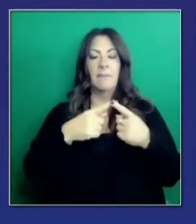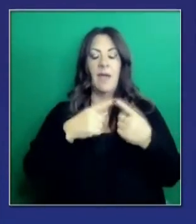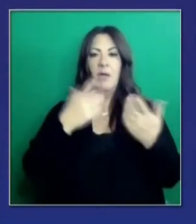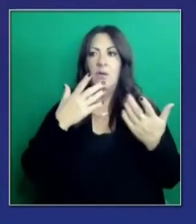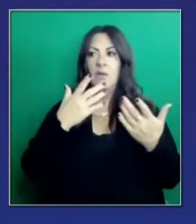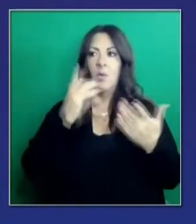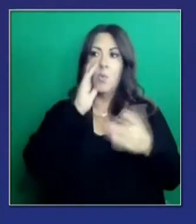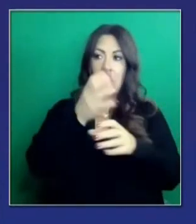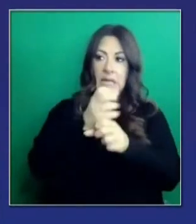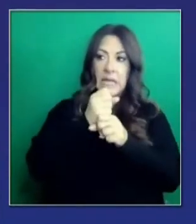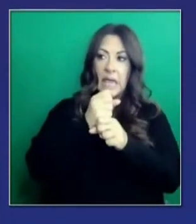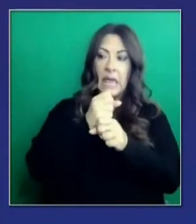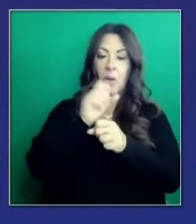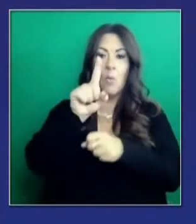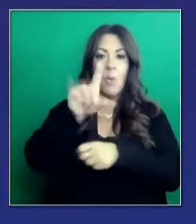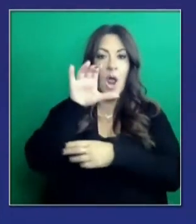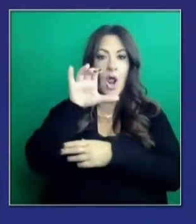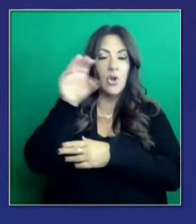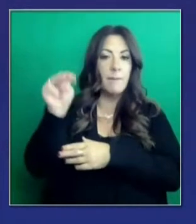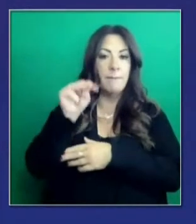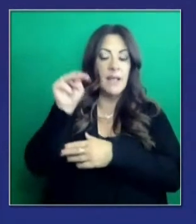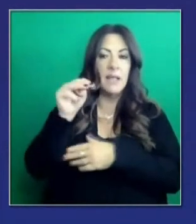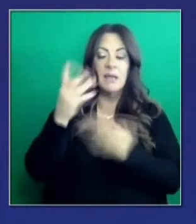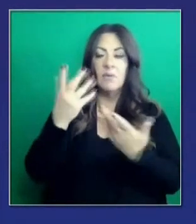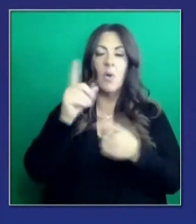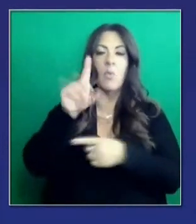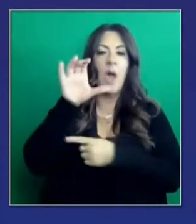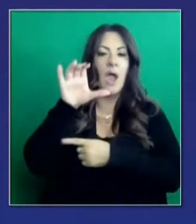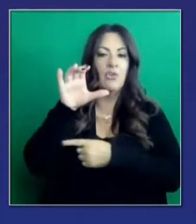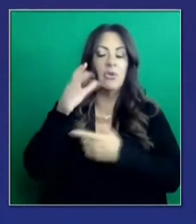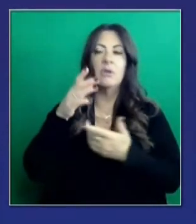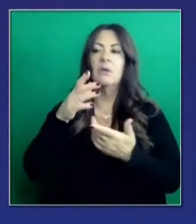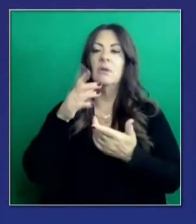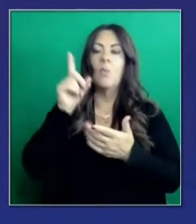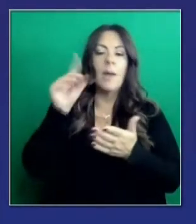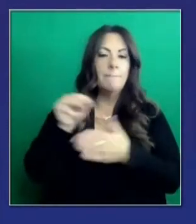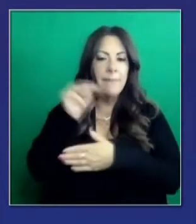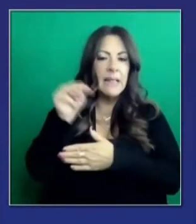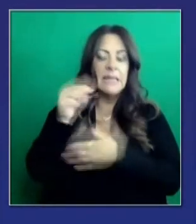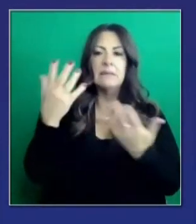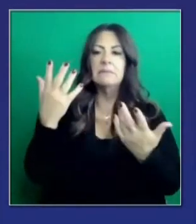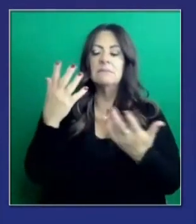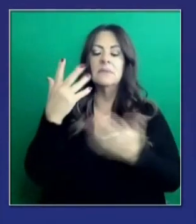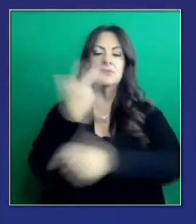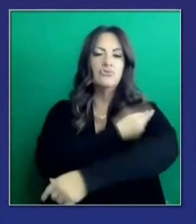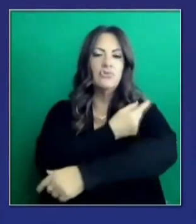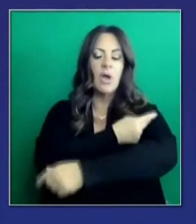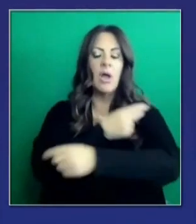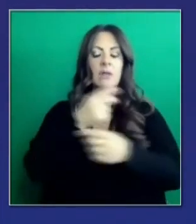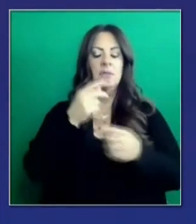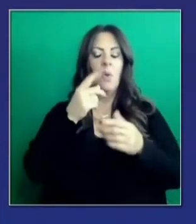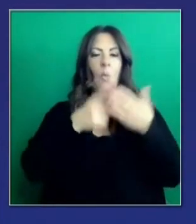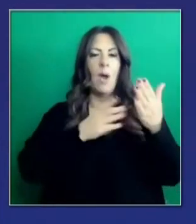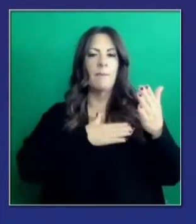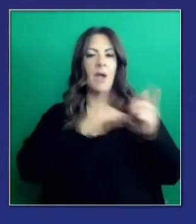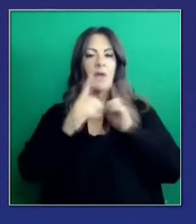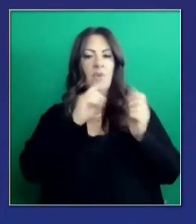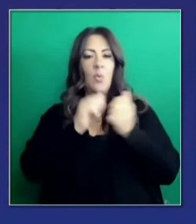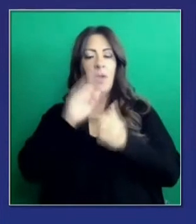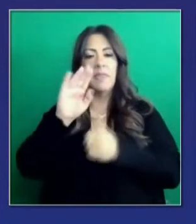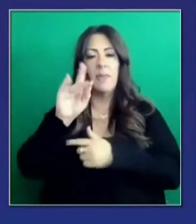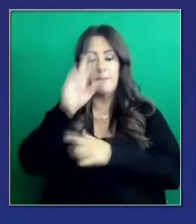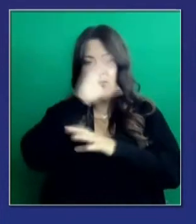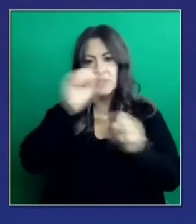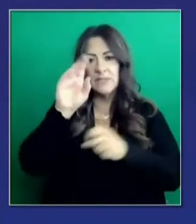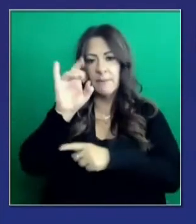We're well ahead of where, even today, where we are today. Just to put in perspective, that's just 120,000 vaccinations currently.